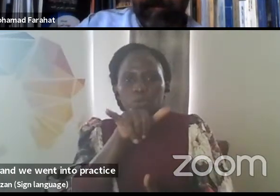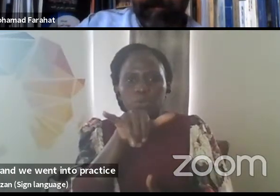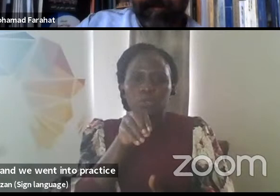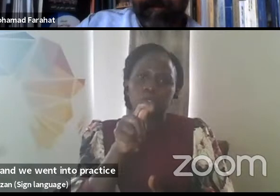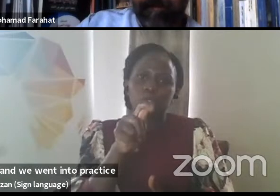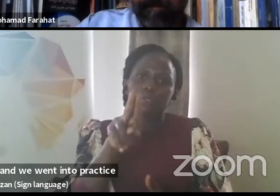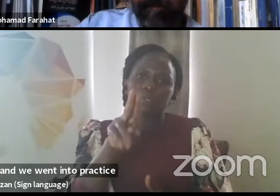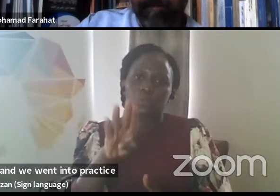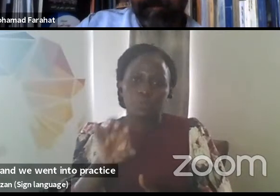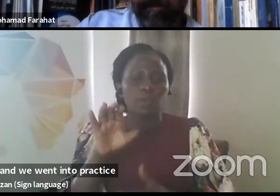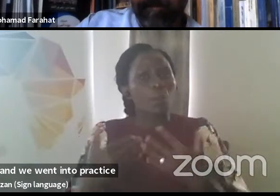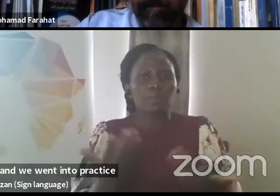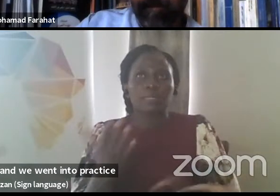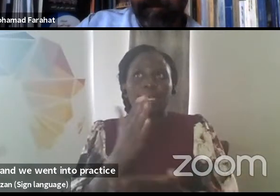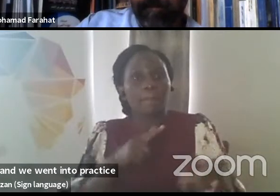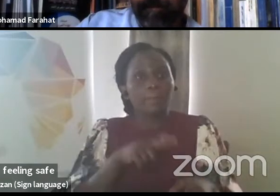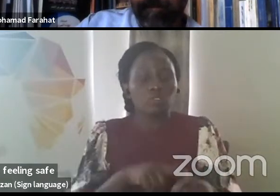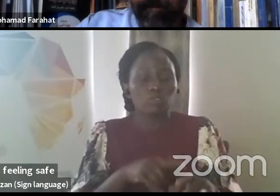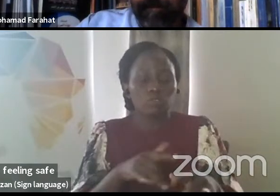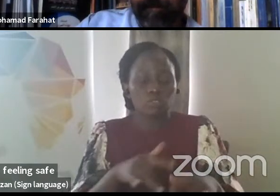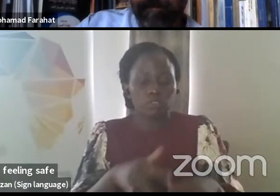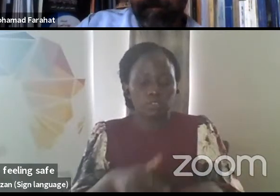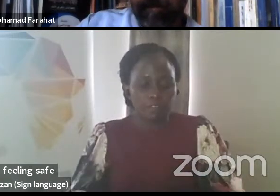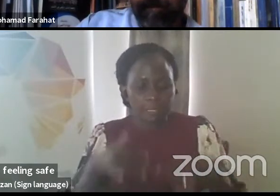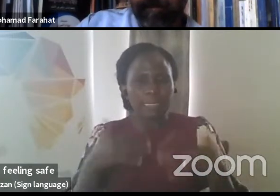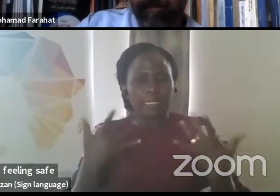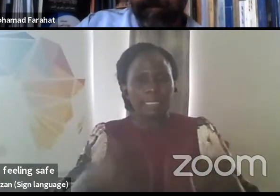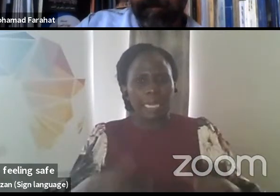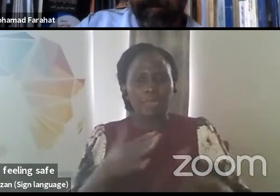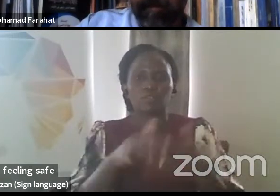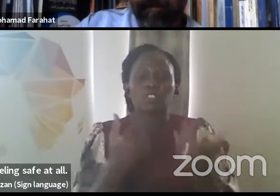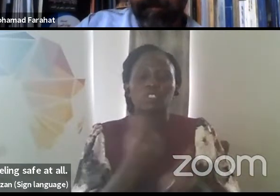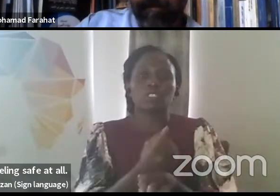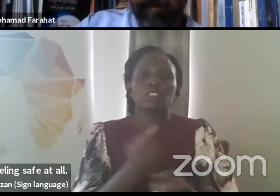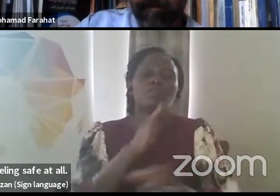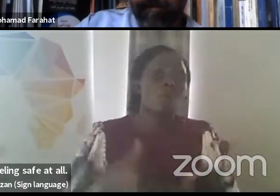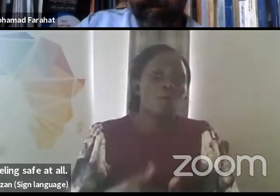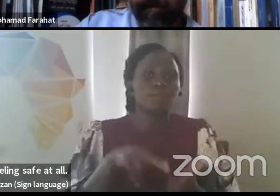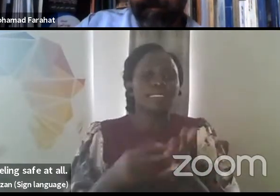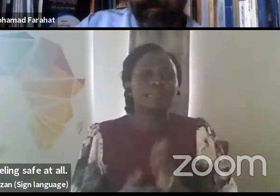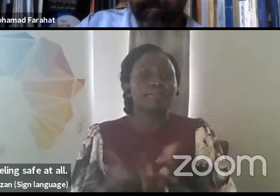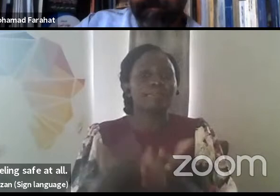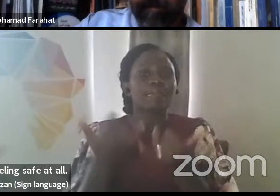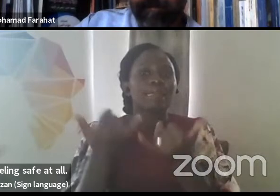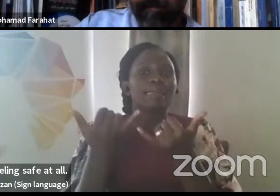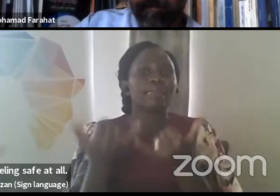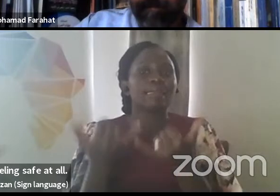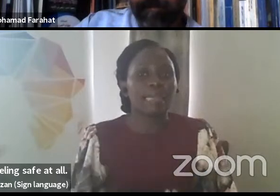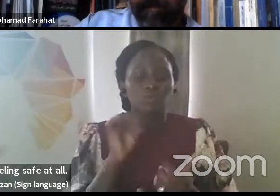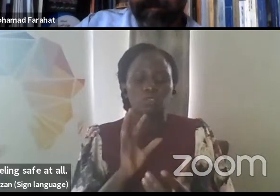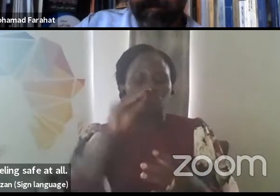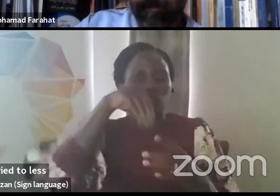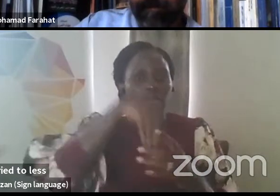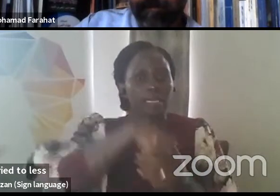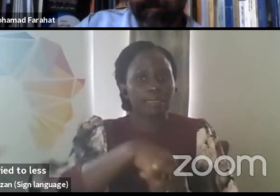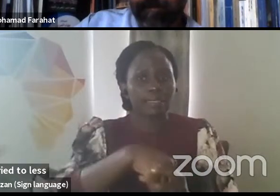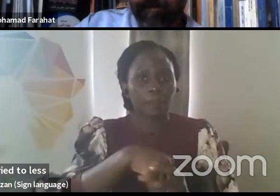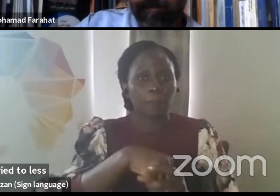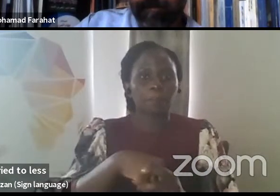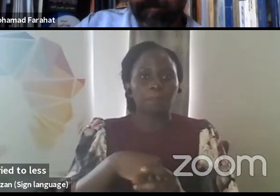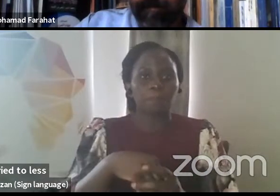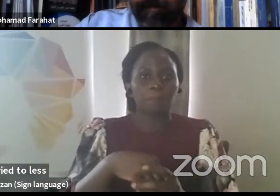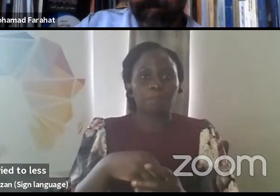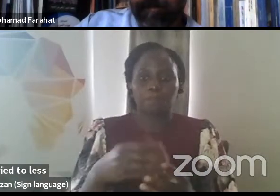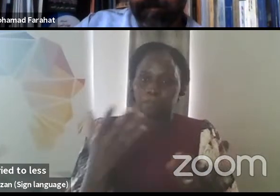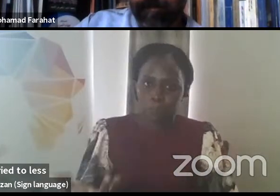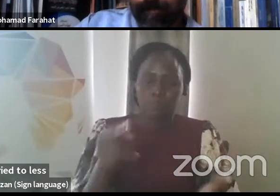not feeling safe at all. If I just try to list or mention a few of